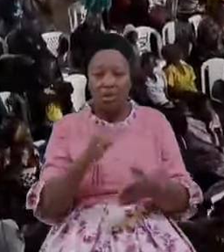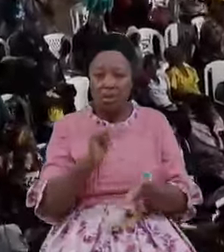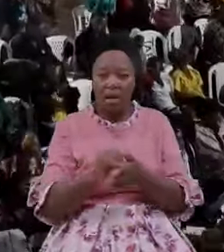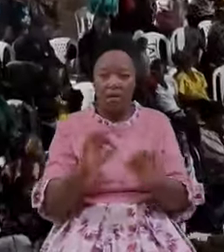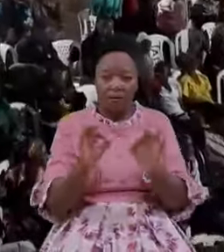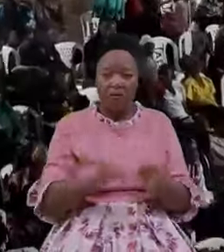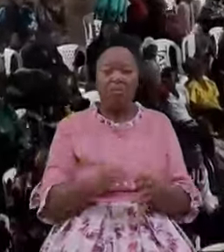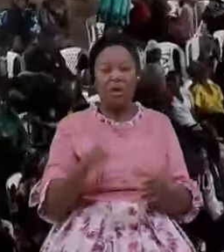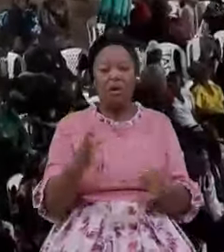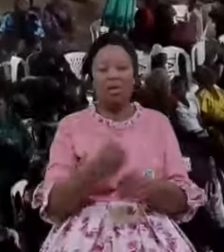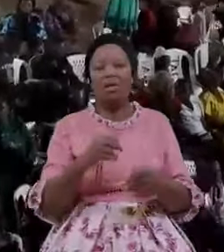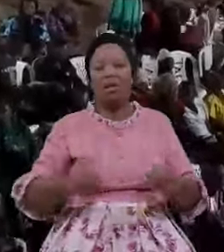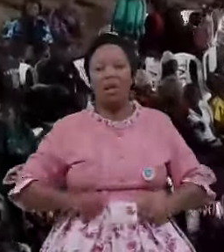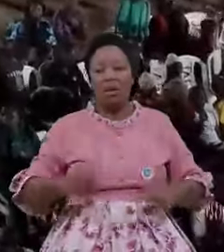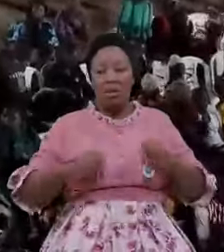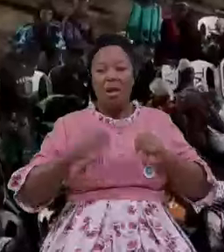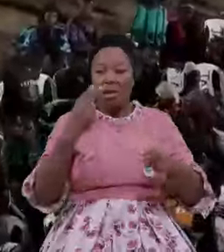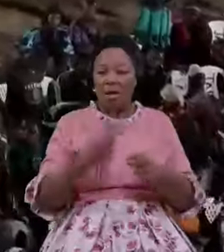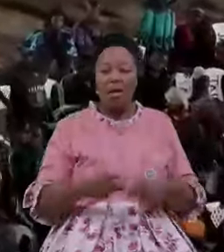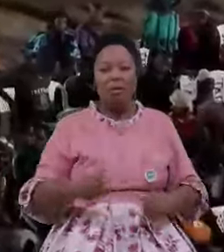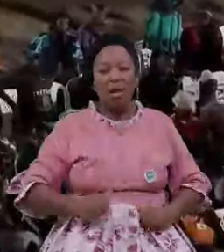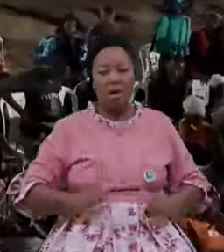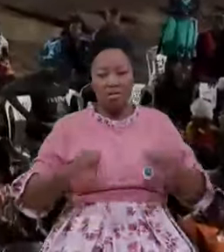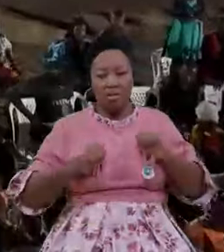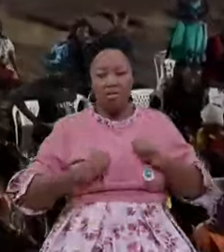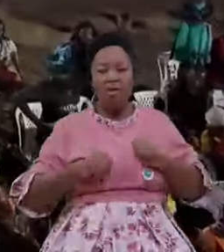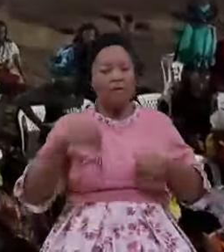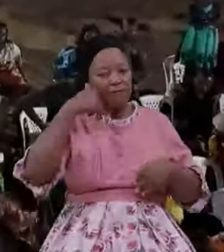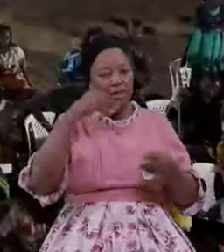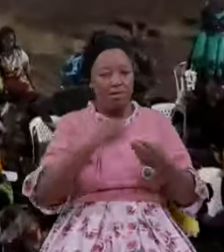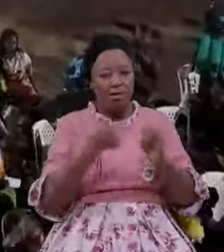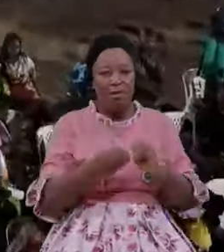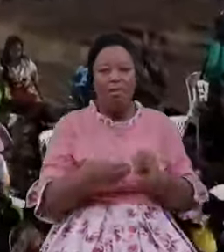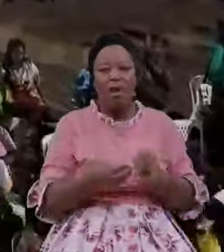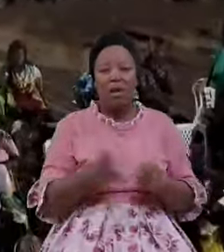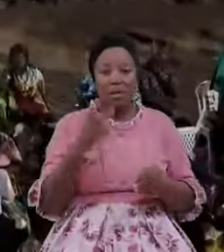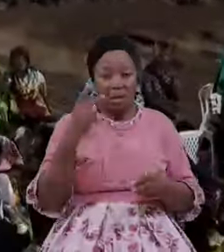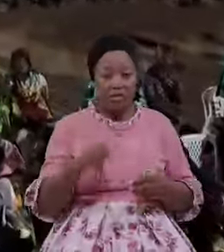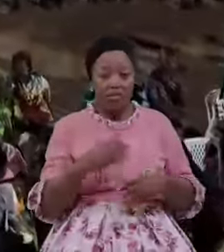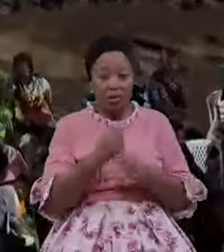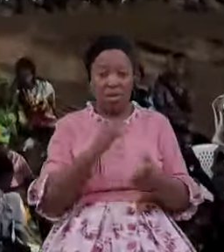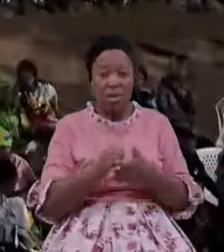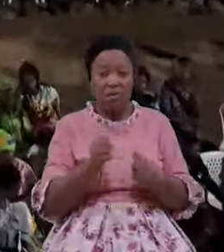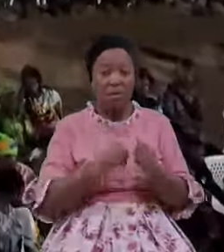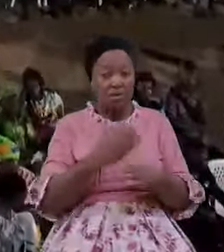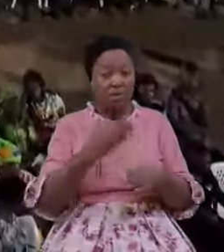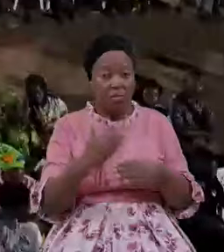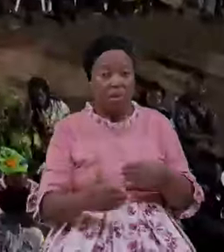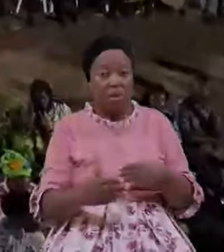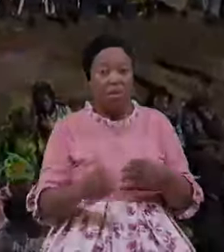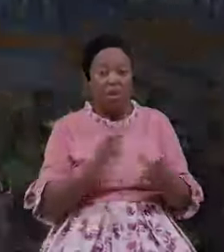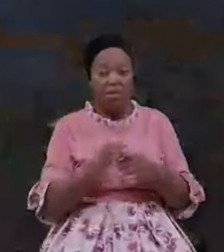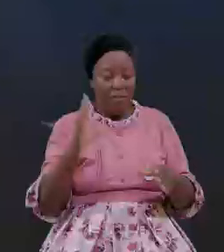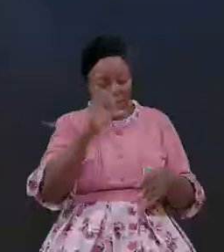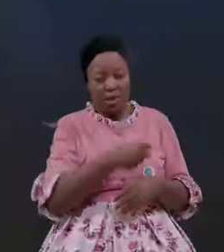please. Name, address, phone number. Check up the number, the digits. If you miss anyone, you have lost that person, no more contact